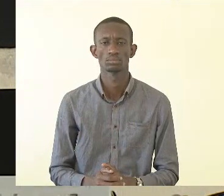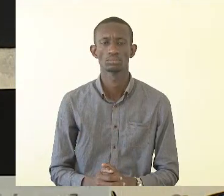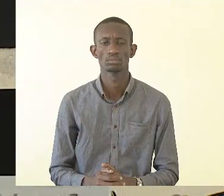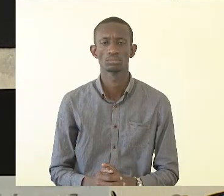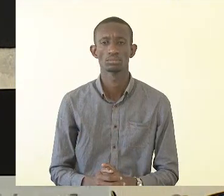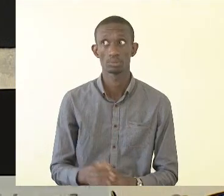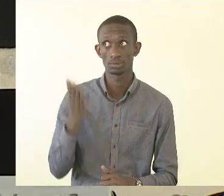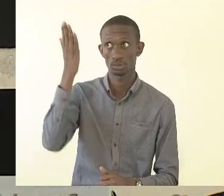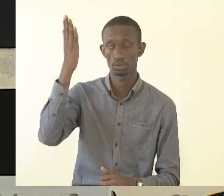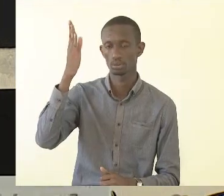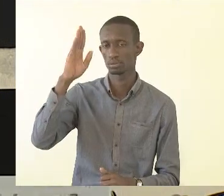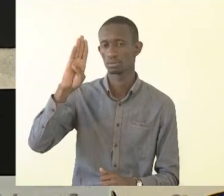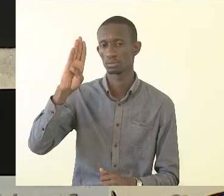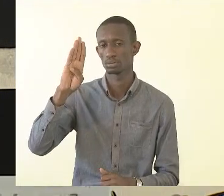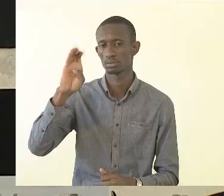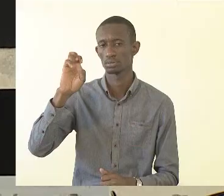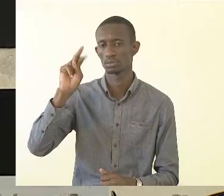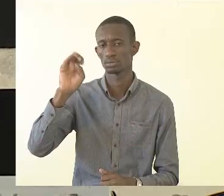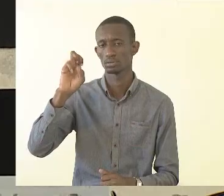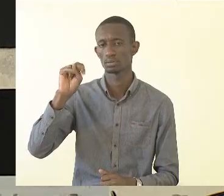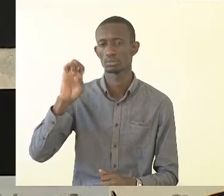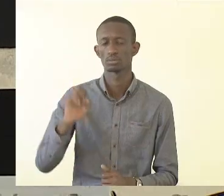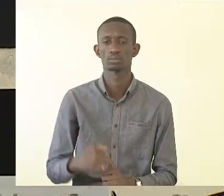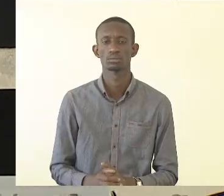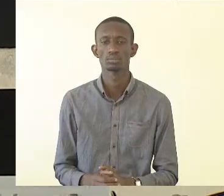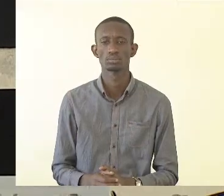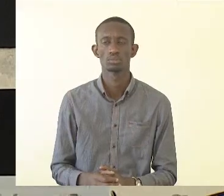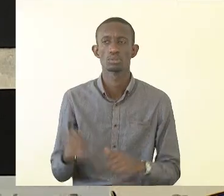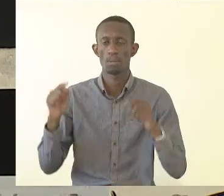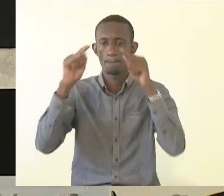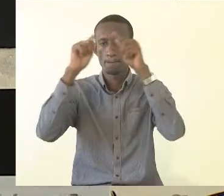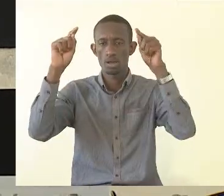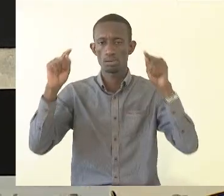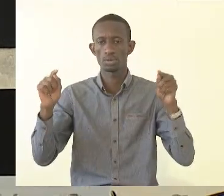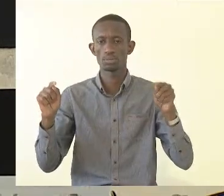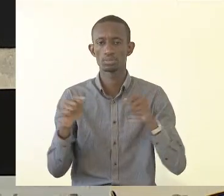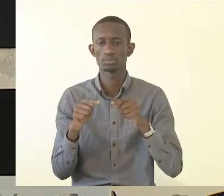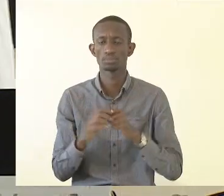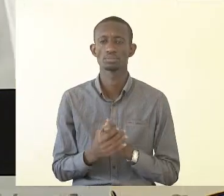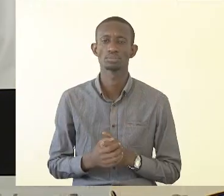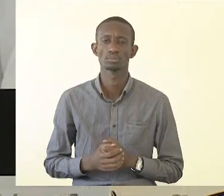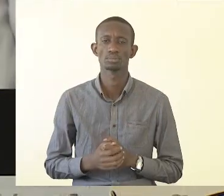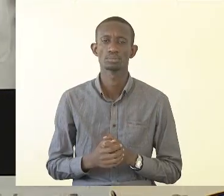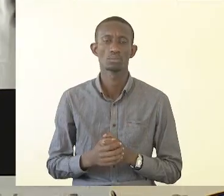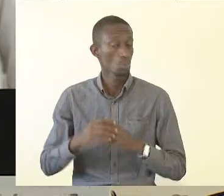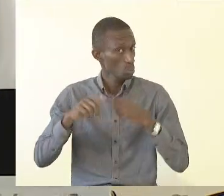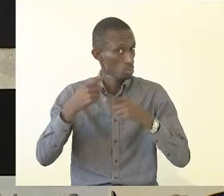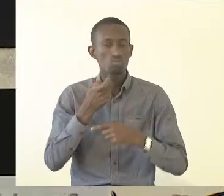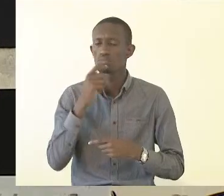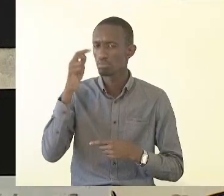This is benzene. This is the structure of the benzene. You always need to